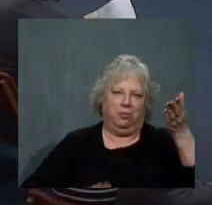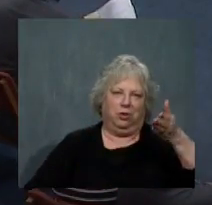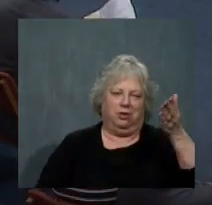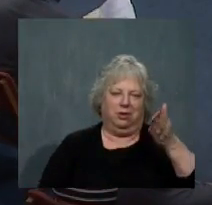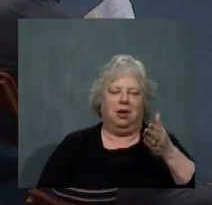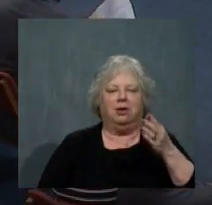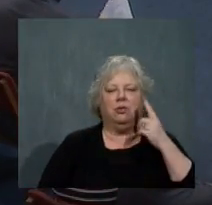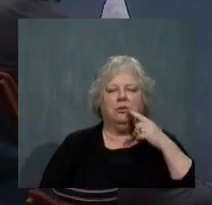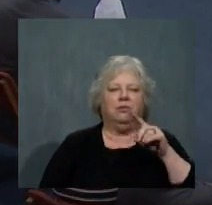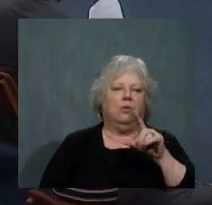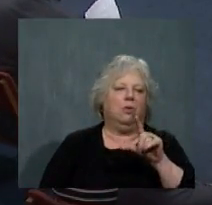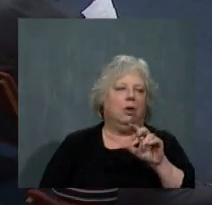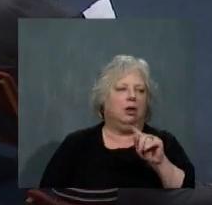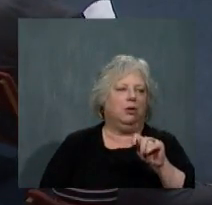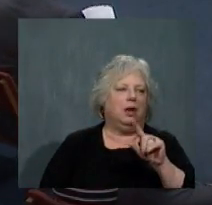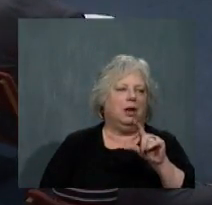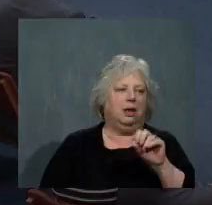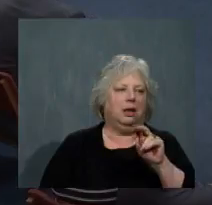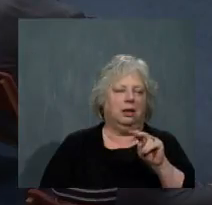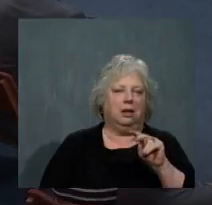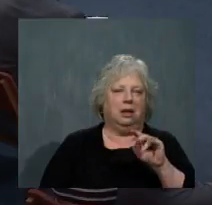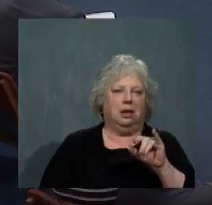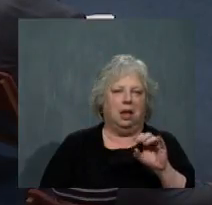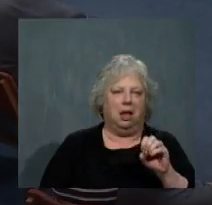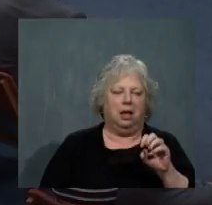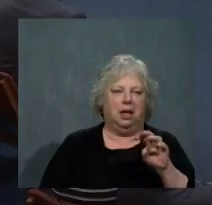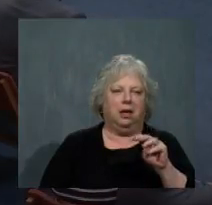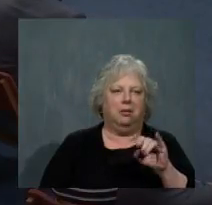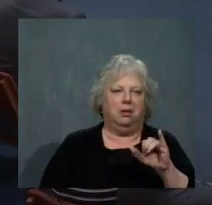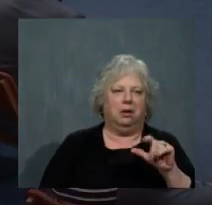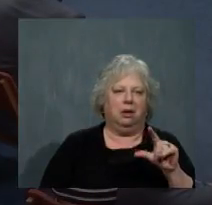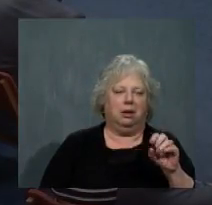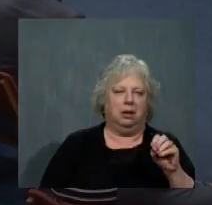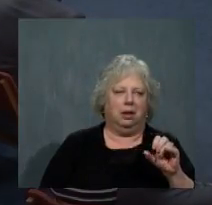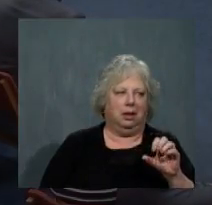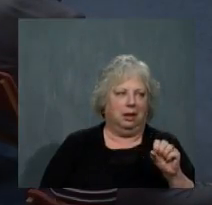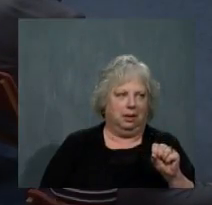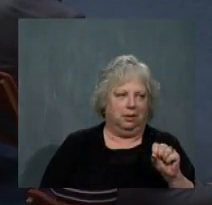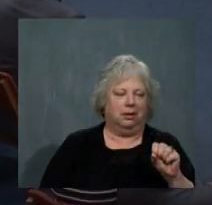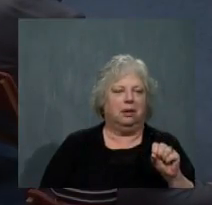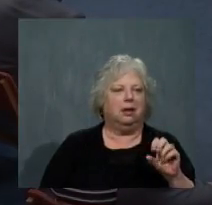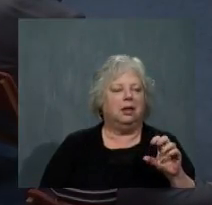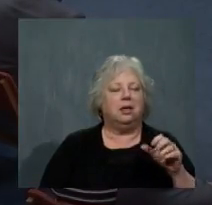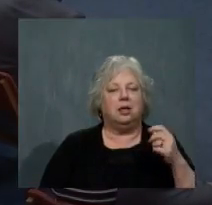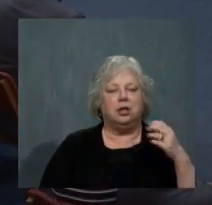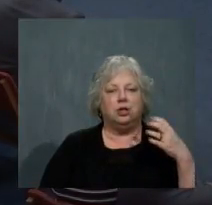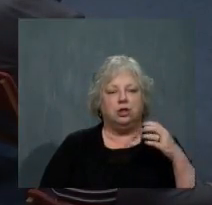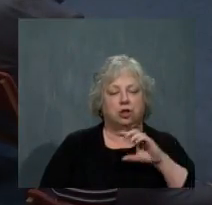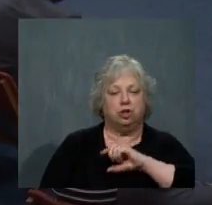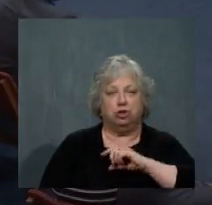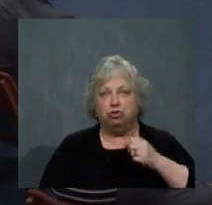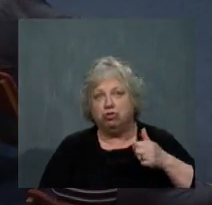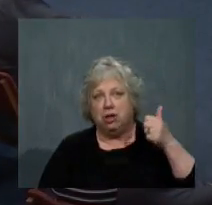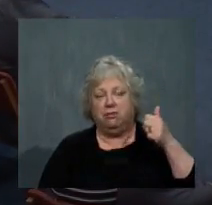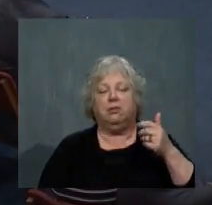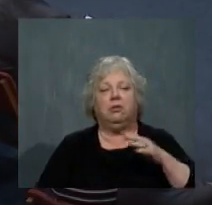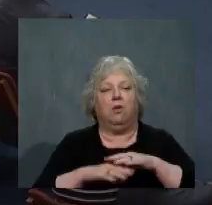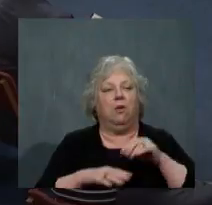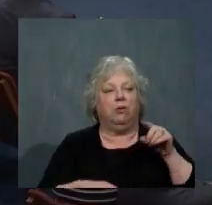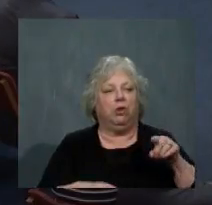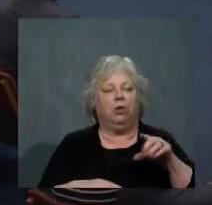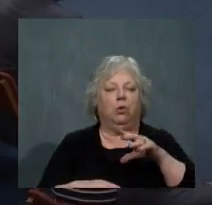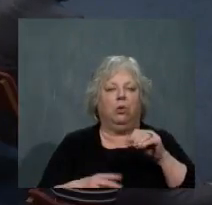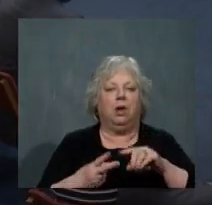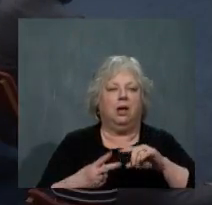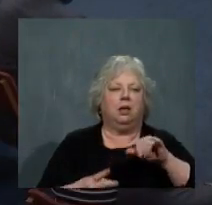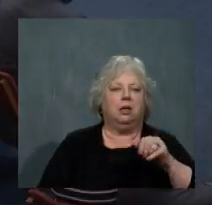of Lieutenant Lonnie Miles. Chief, let me call on you and James Jones,